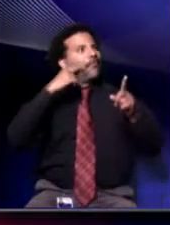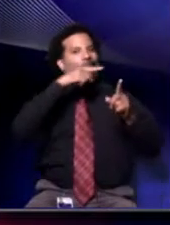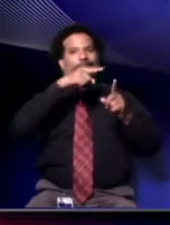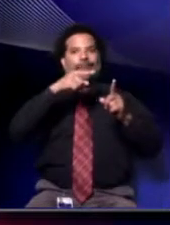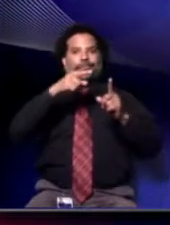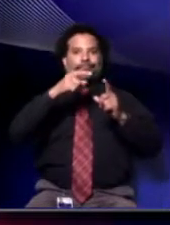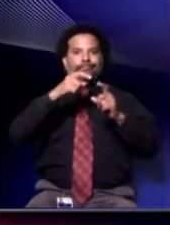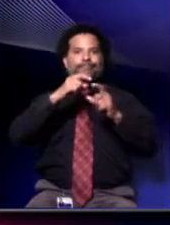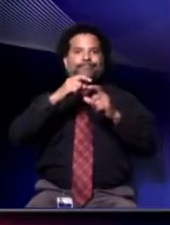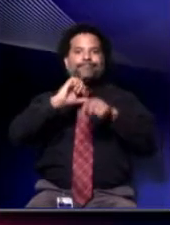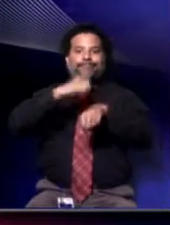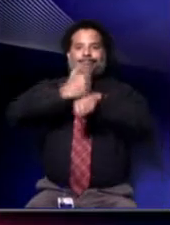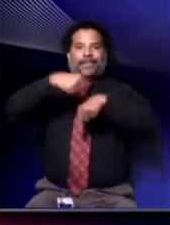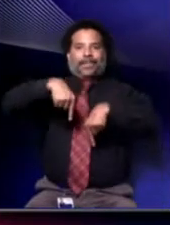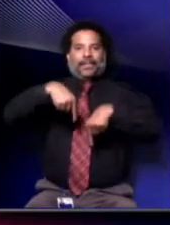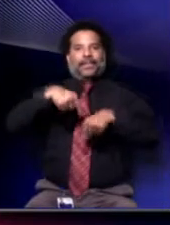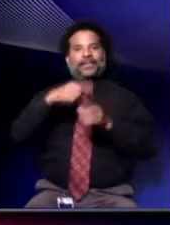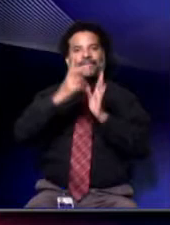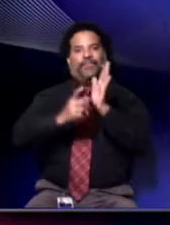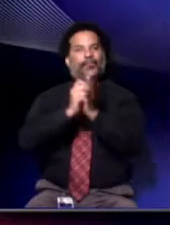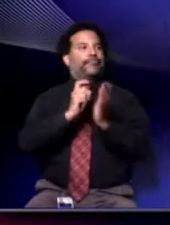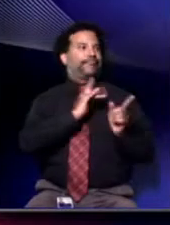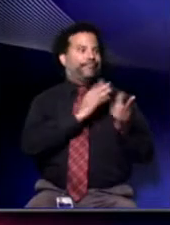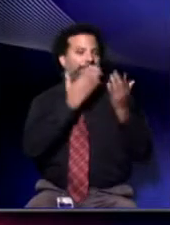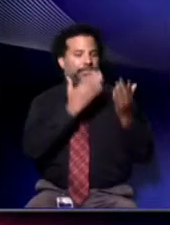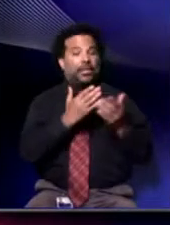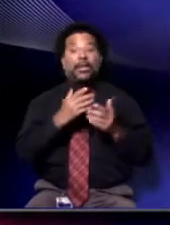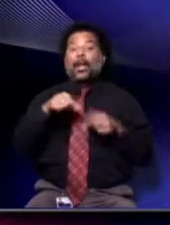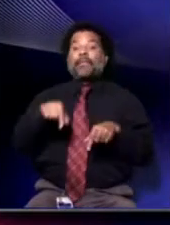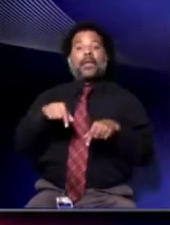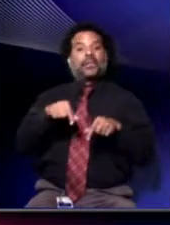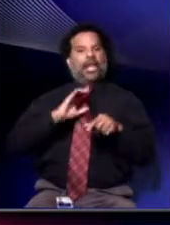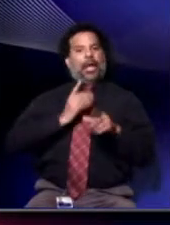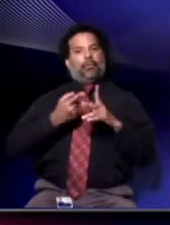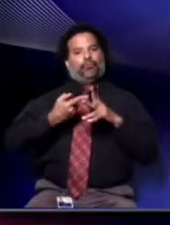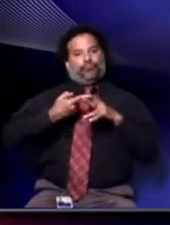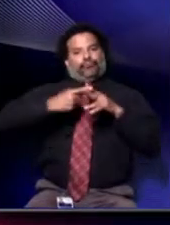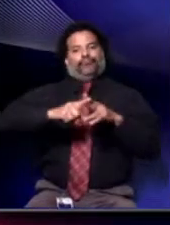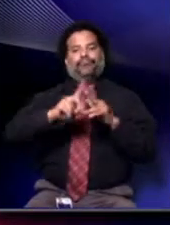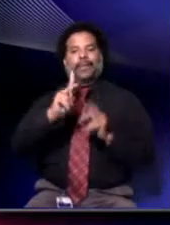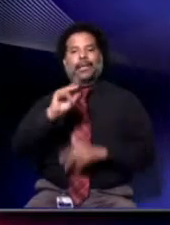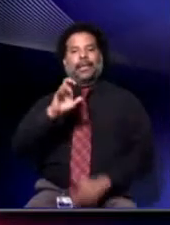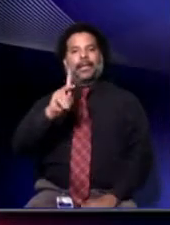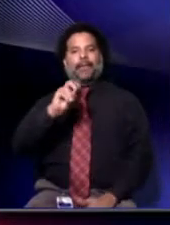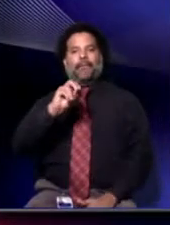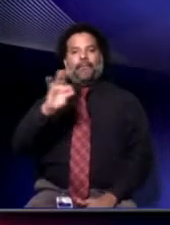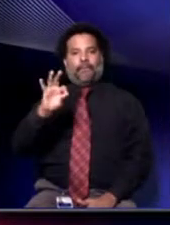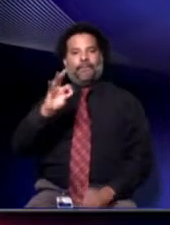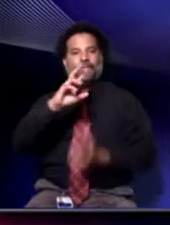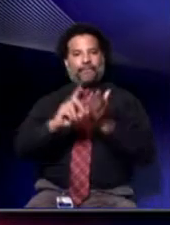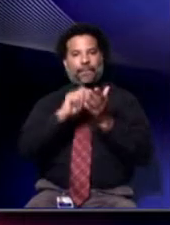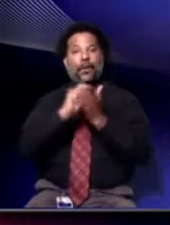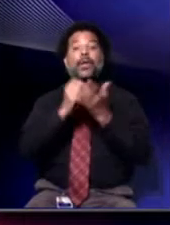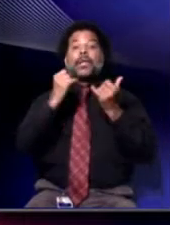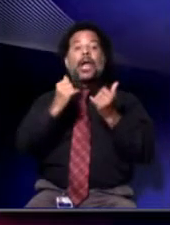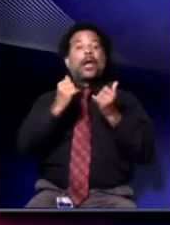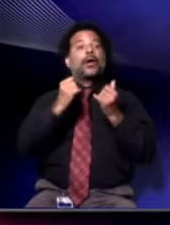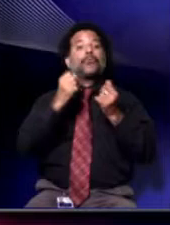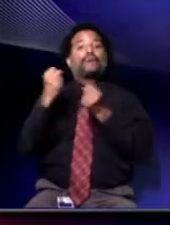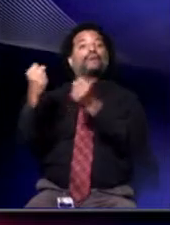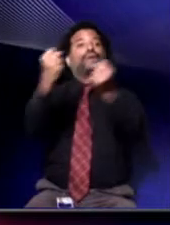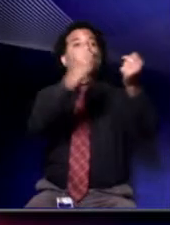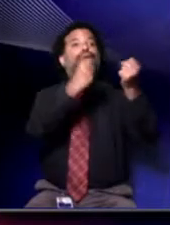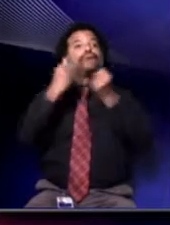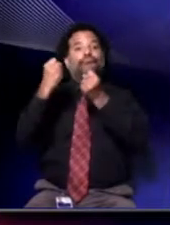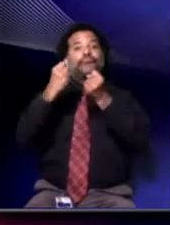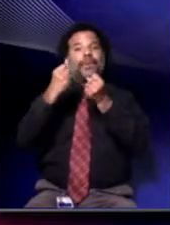together. We basically are identifying this one as our kickoff video. We're currently driving around the state, interviewing itinerant